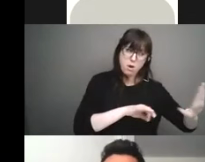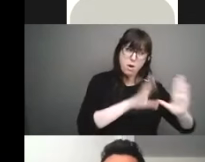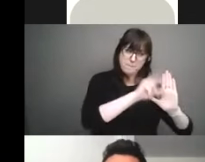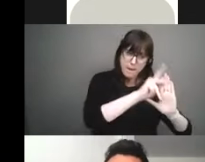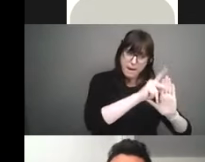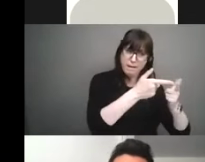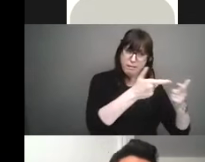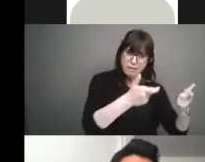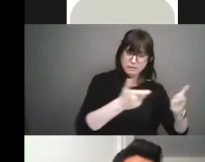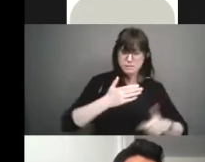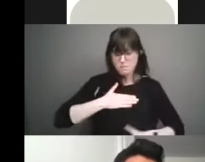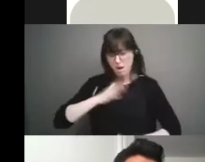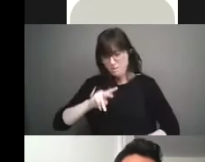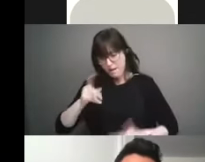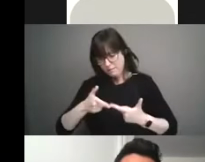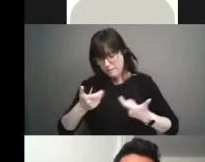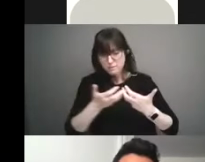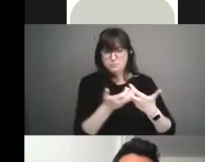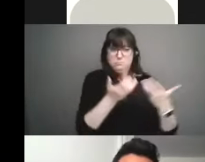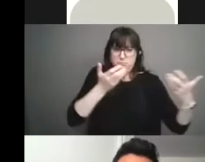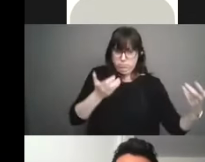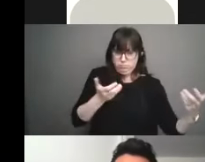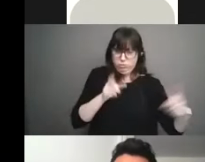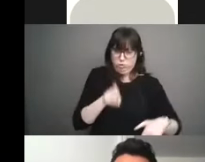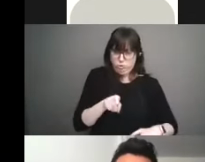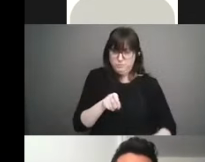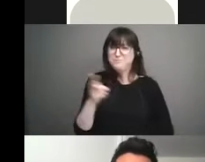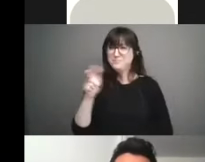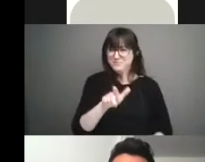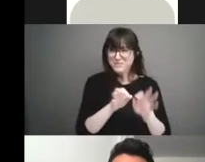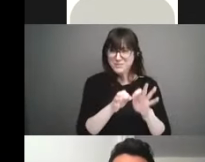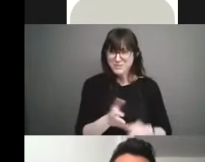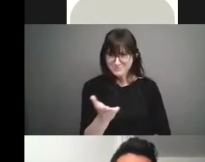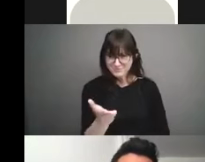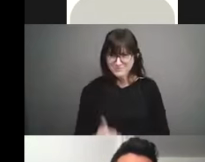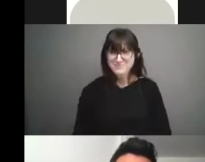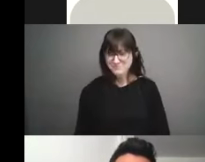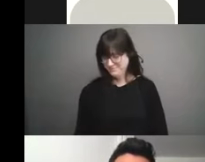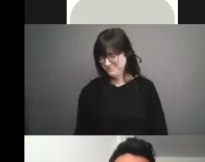the attorney's assets as separate as possible.